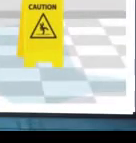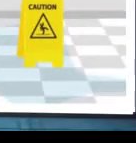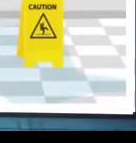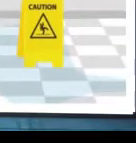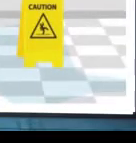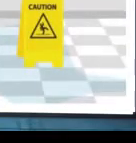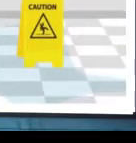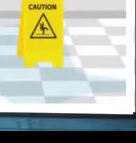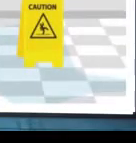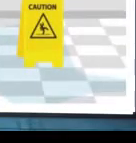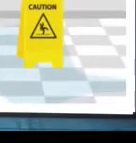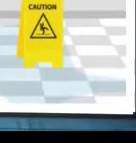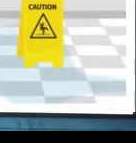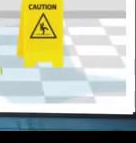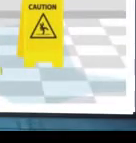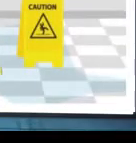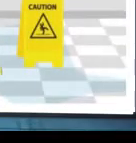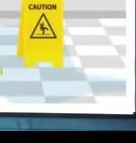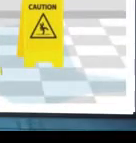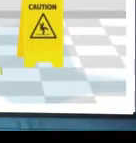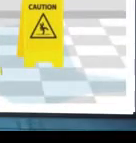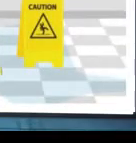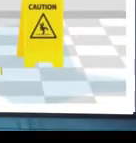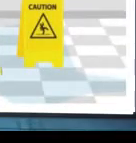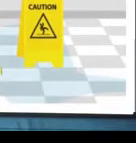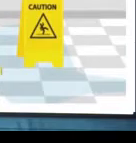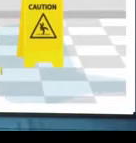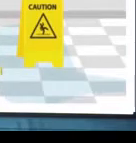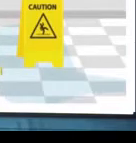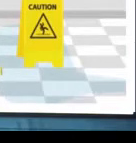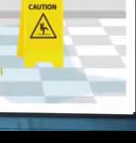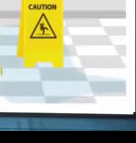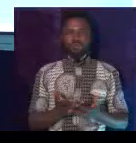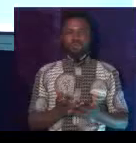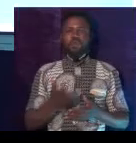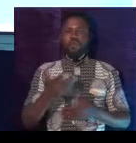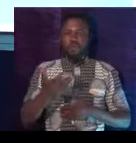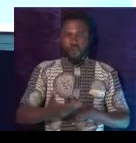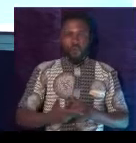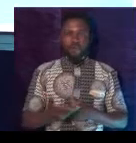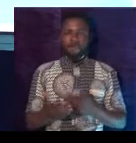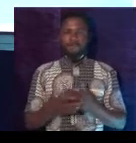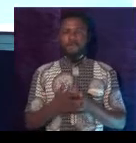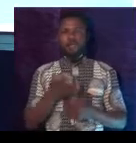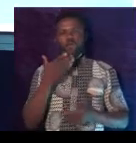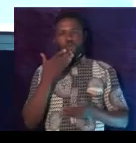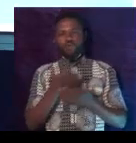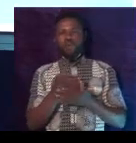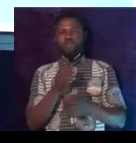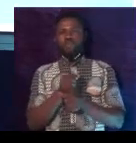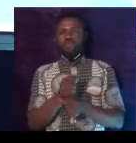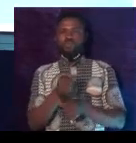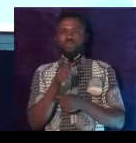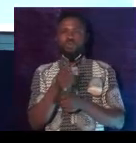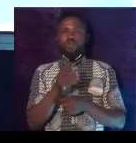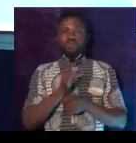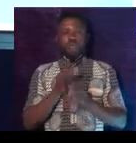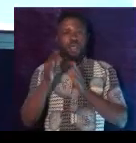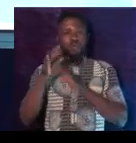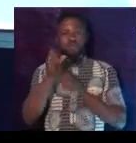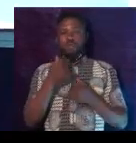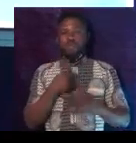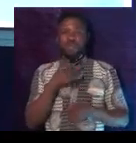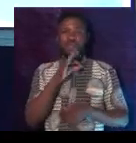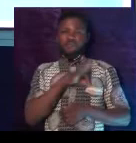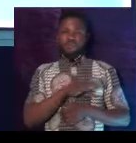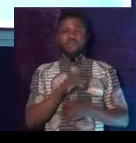mall, the soapy water reduces the friction offered by the floor. Welcome back. Good job, you. I hope you